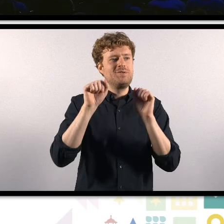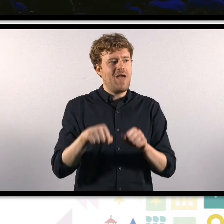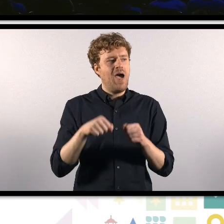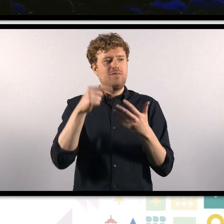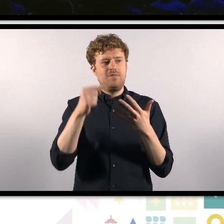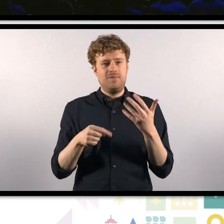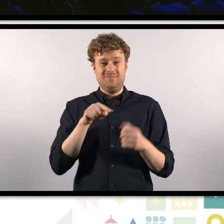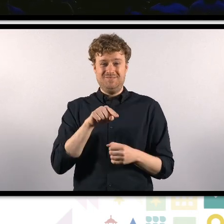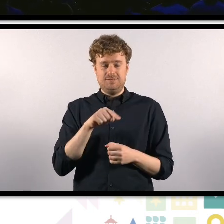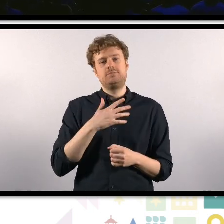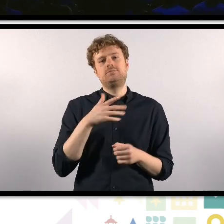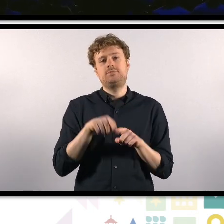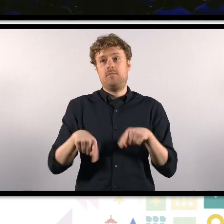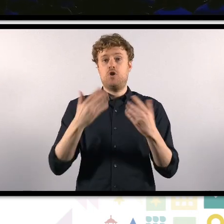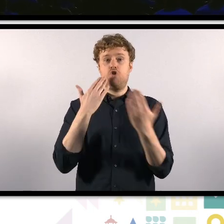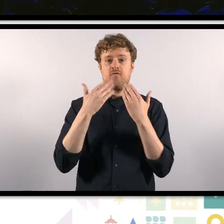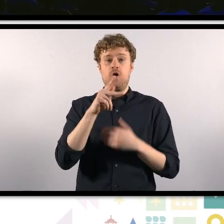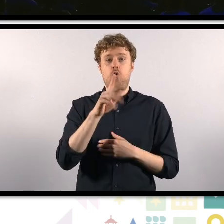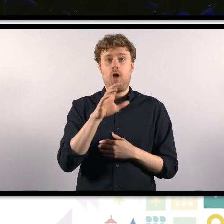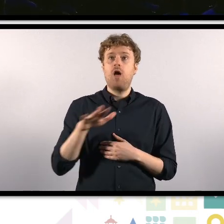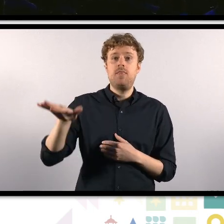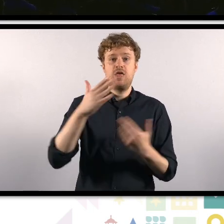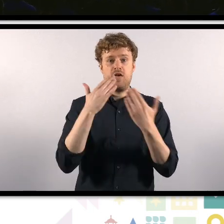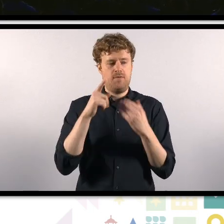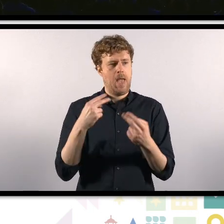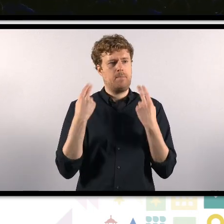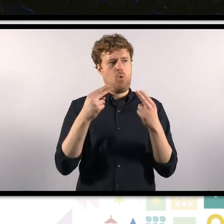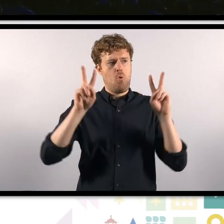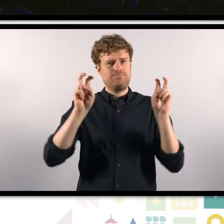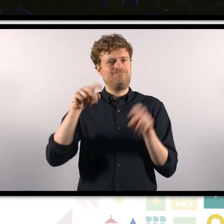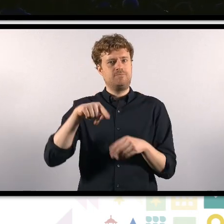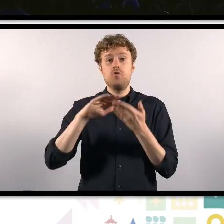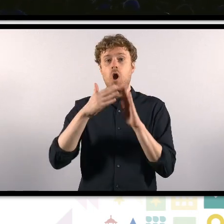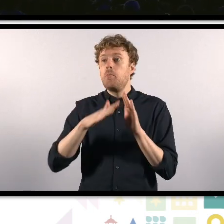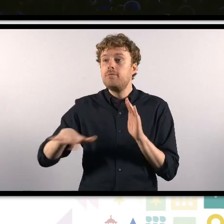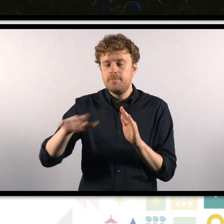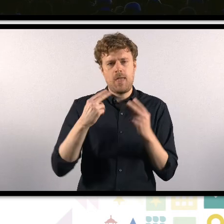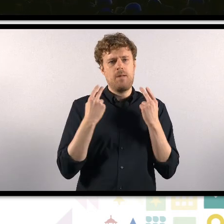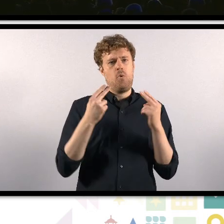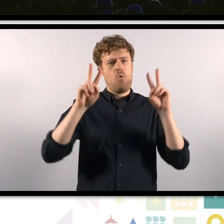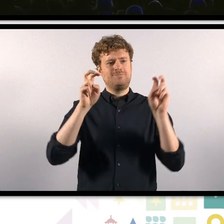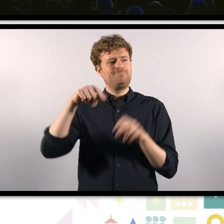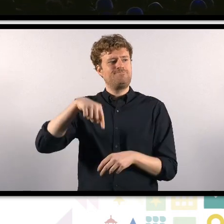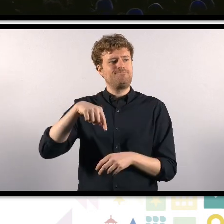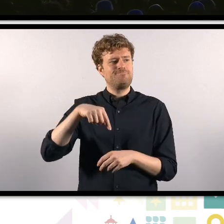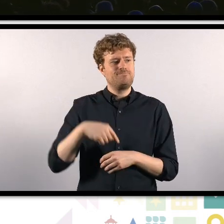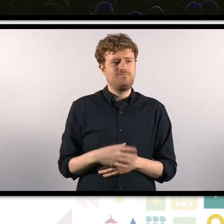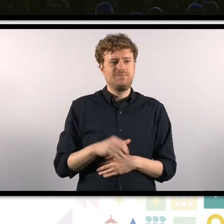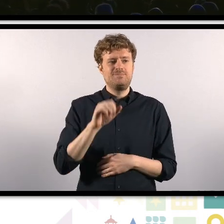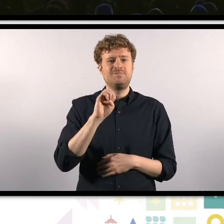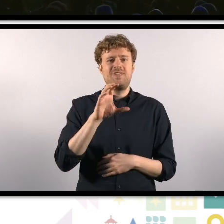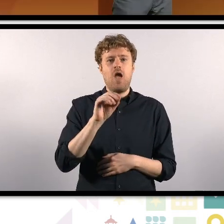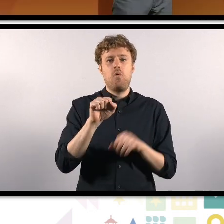here. It's got a great ecosystem, and we've got active development happening all the time. There's integration tools